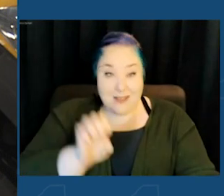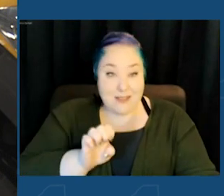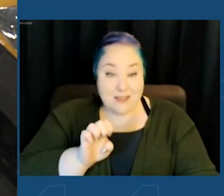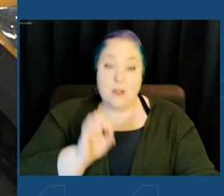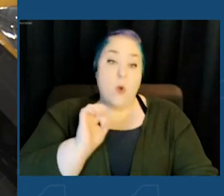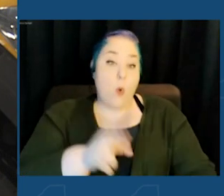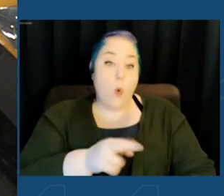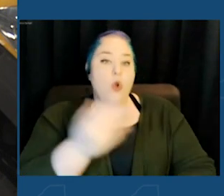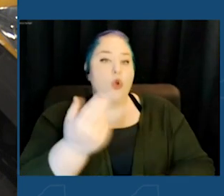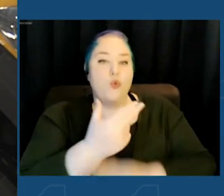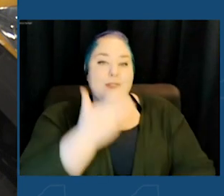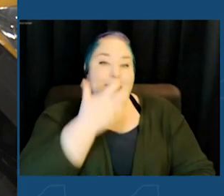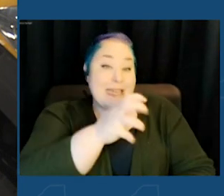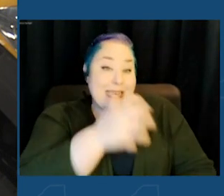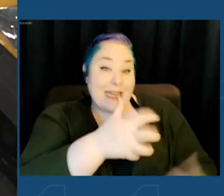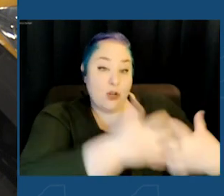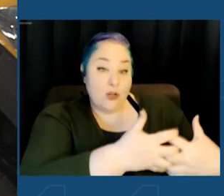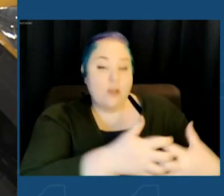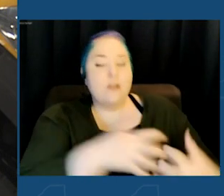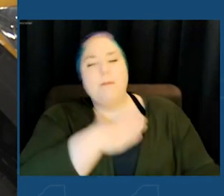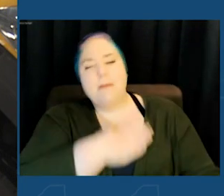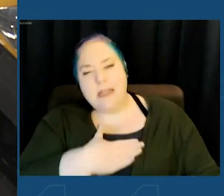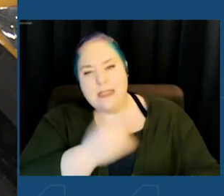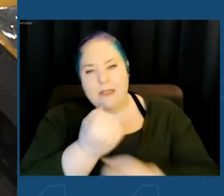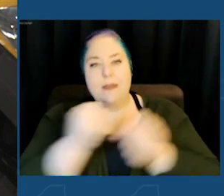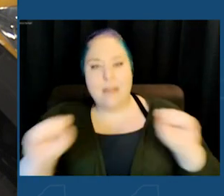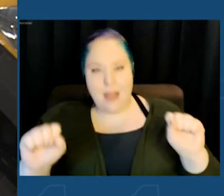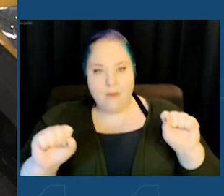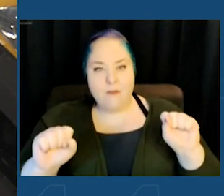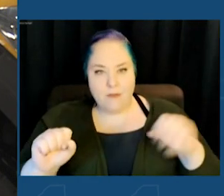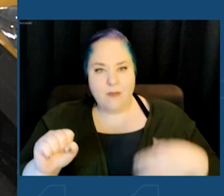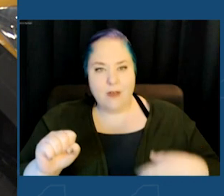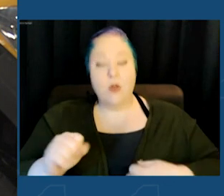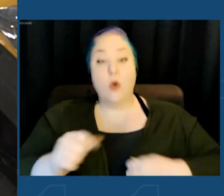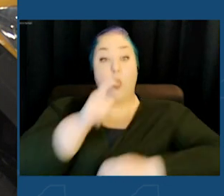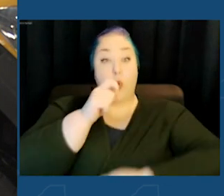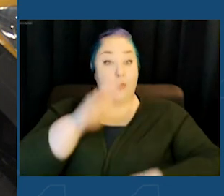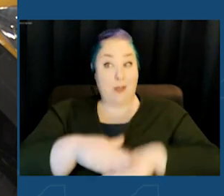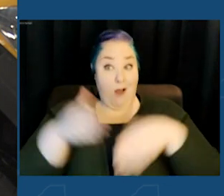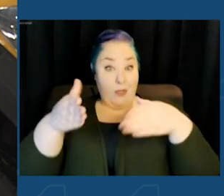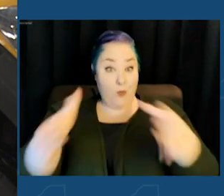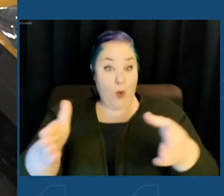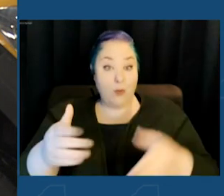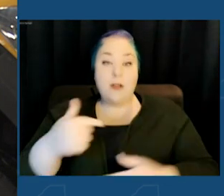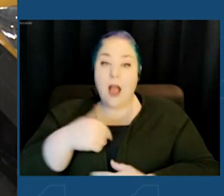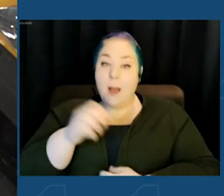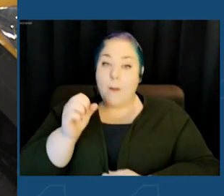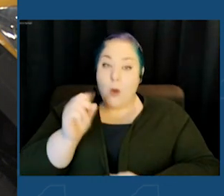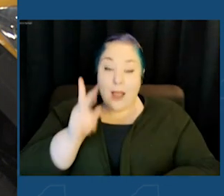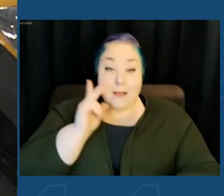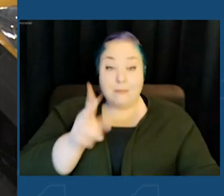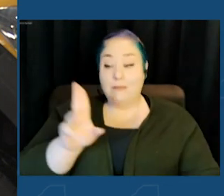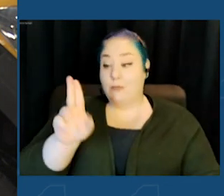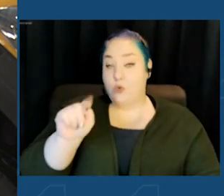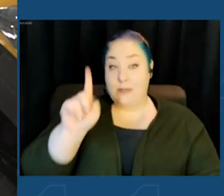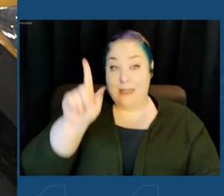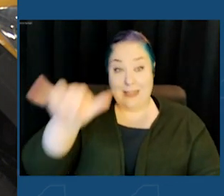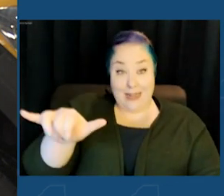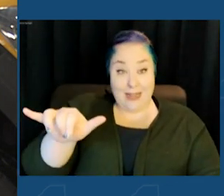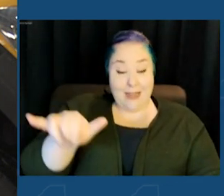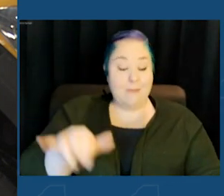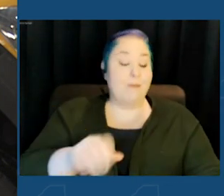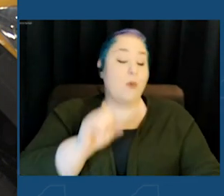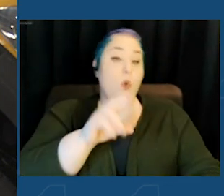please I want everyone to be safe and as far as who's on our roads you will I'm okay seeing utility Crews First Responders